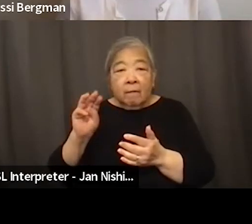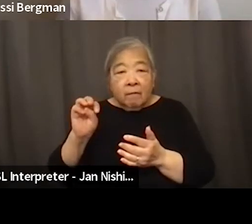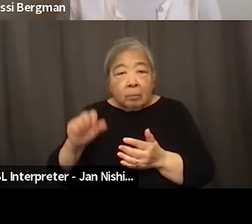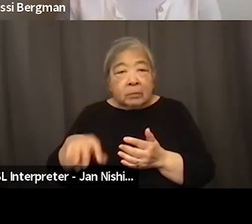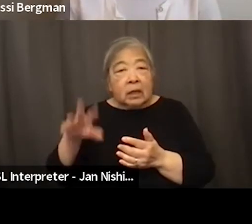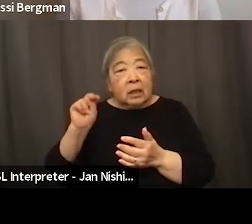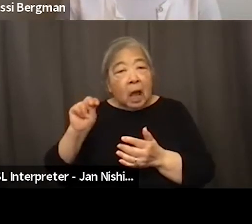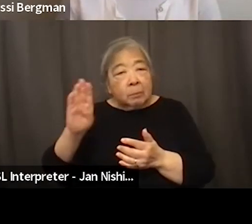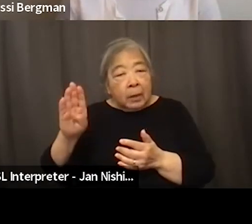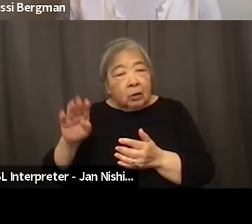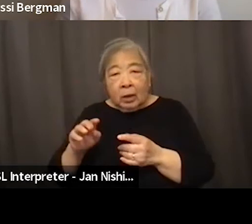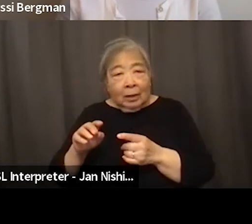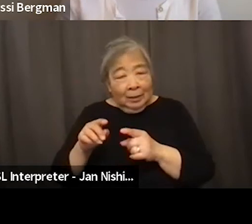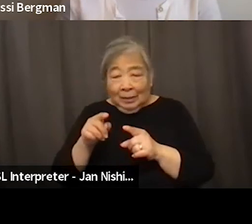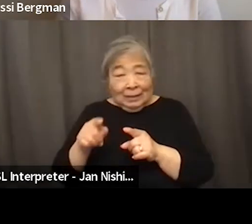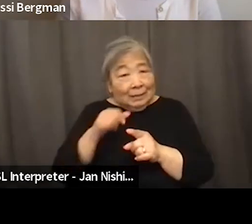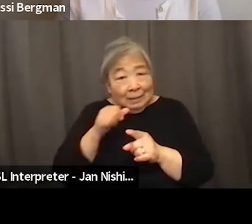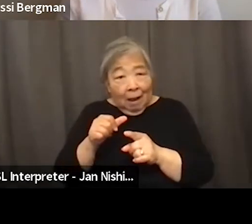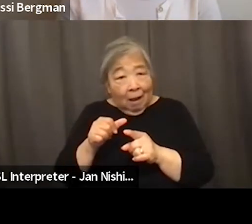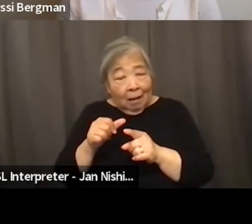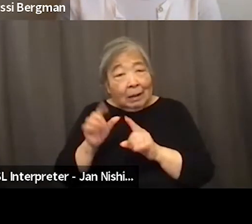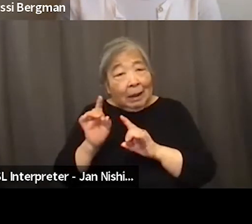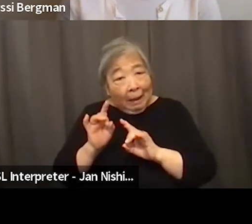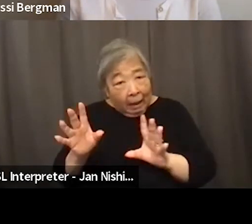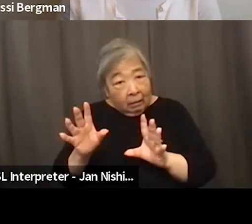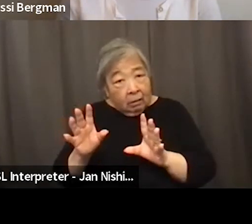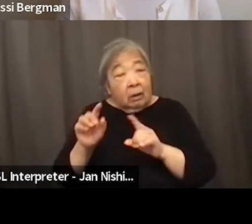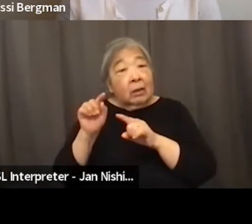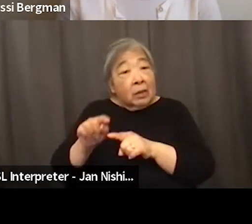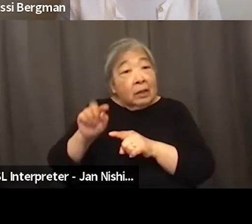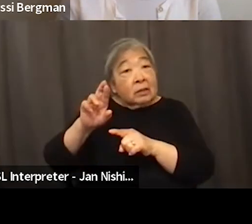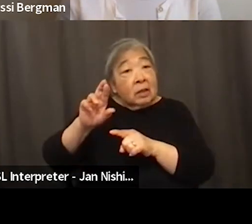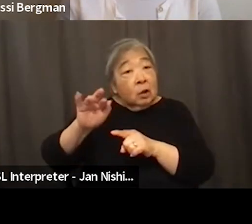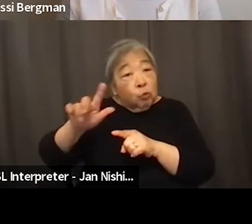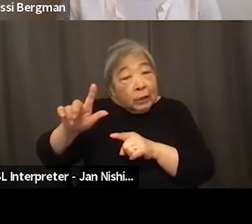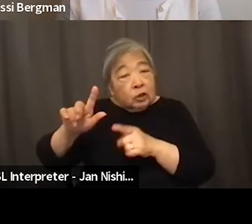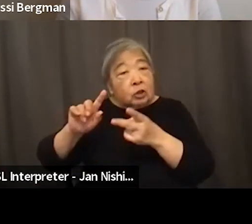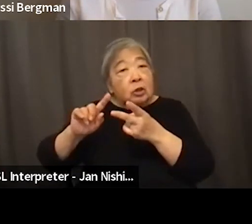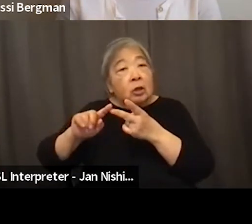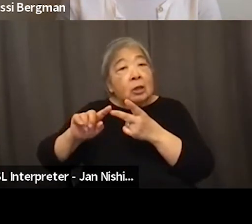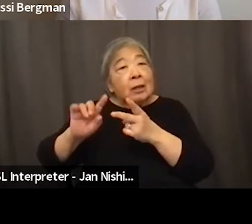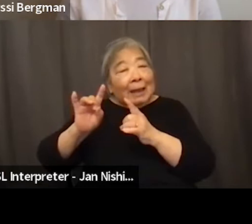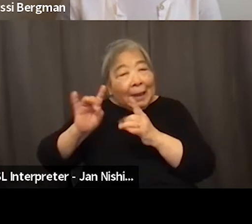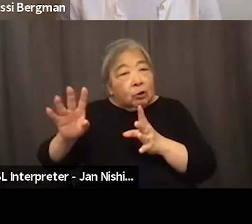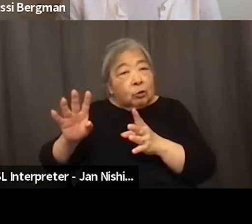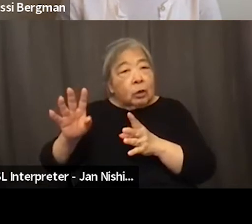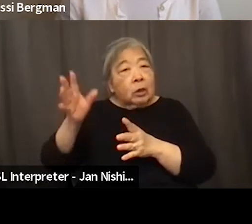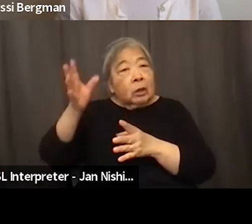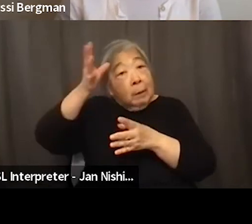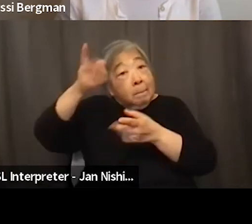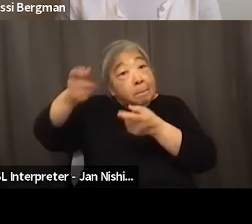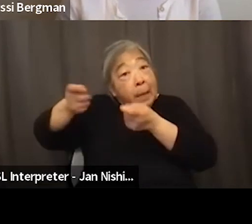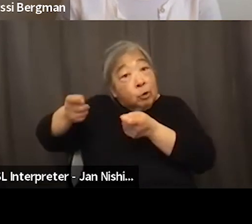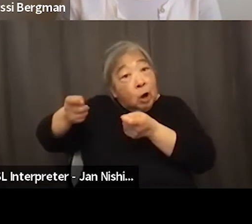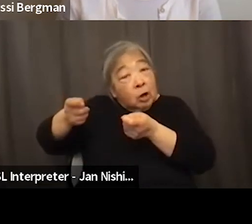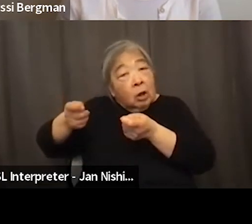communities, does not constitute hate. That is racial, gendered, patriarchal violence. That's homophobic,